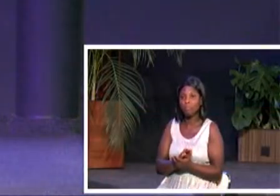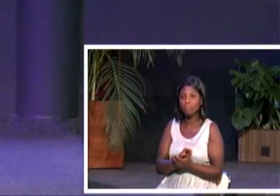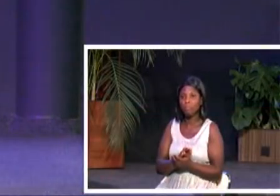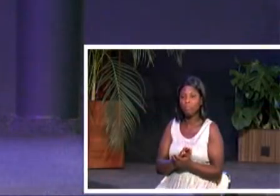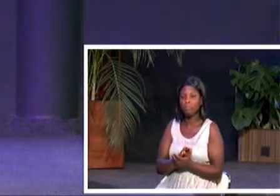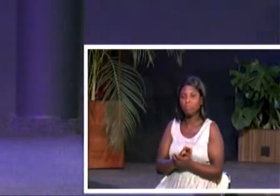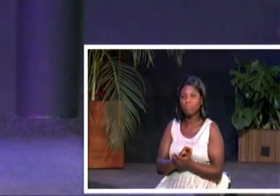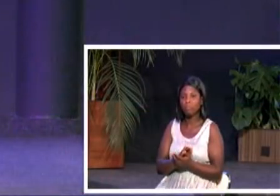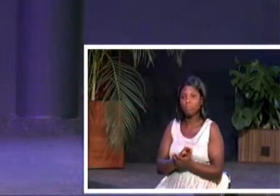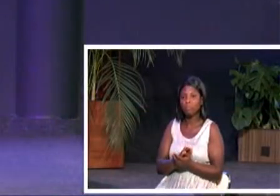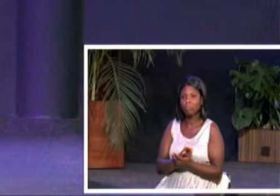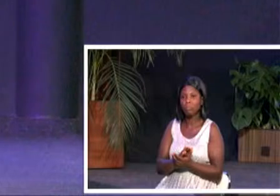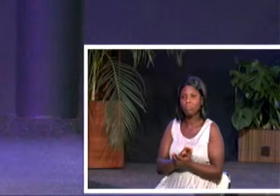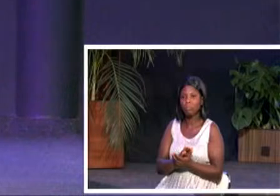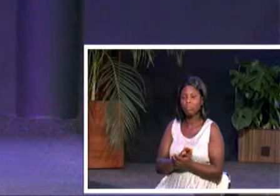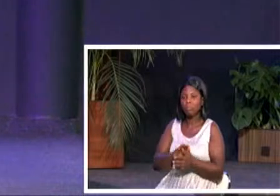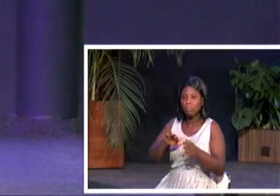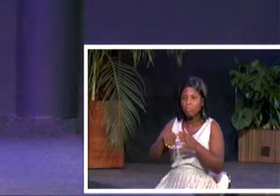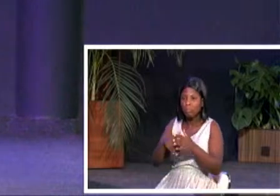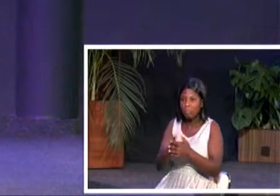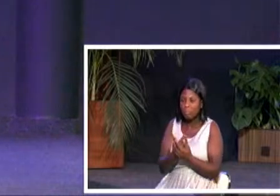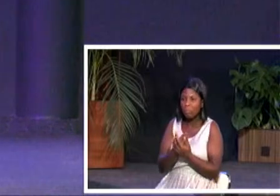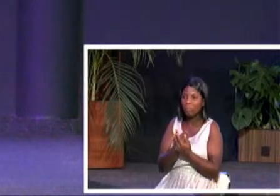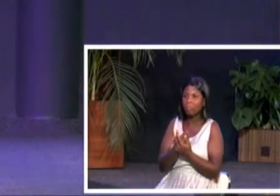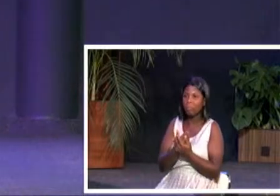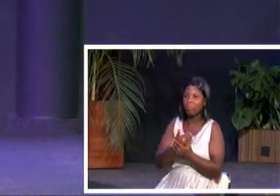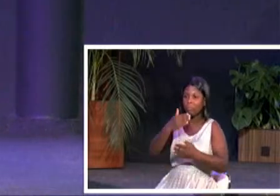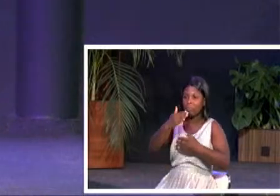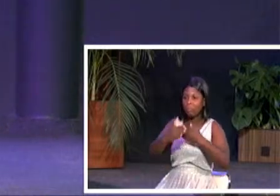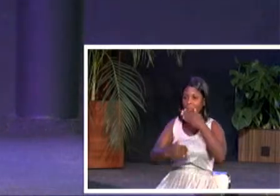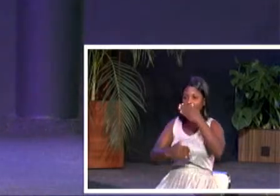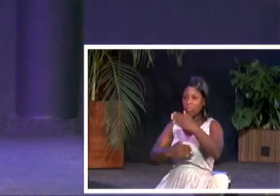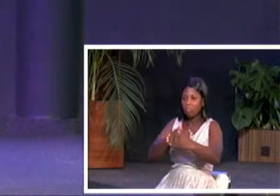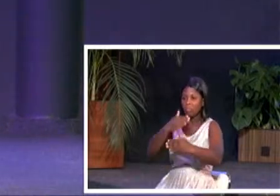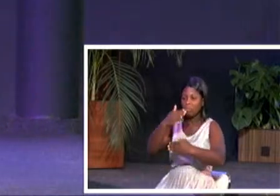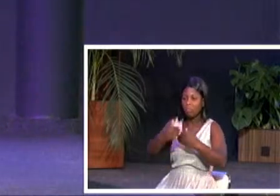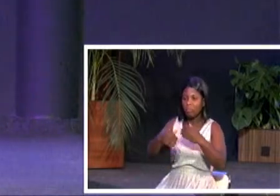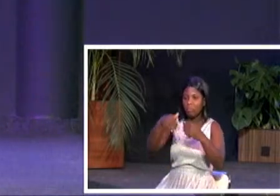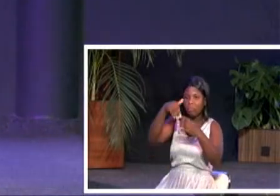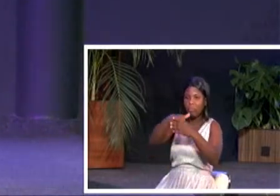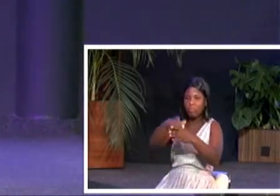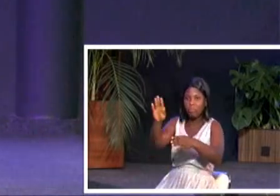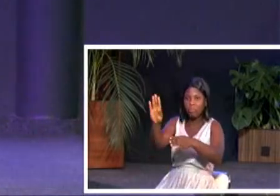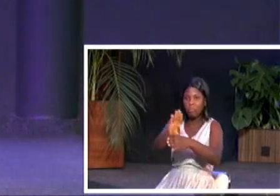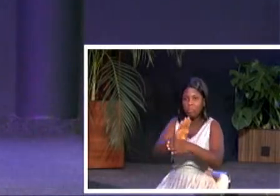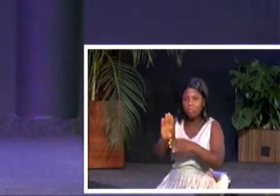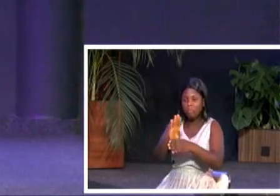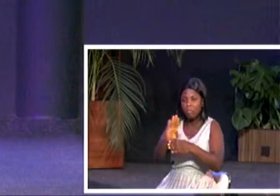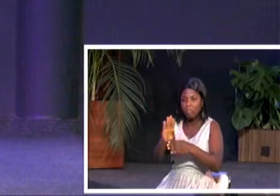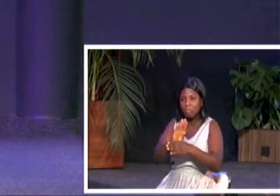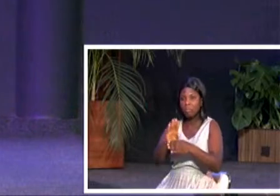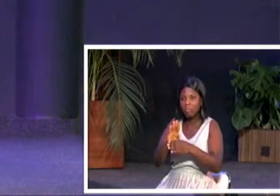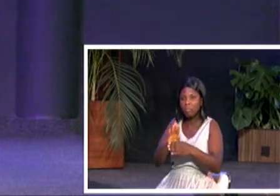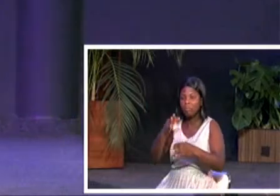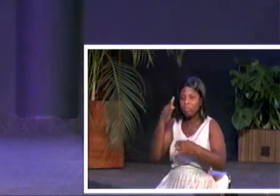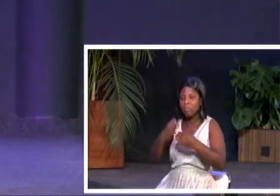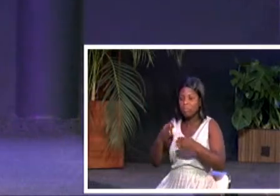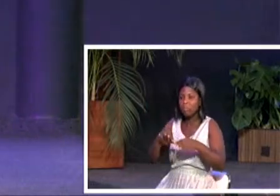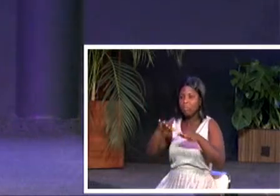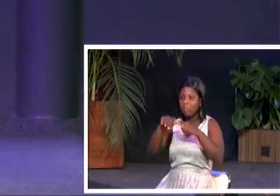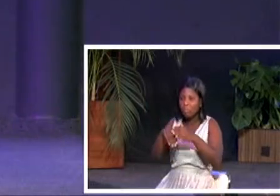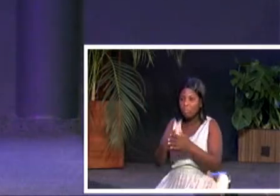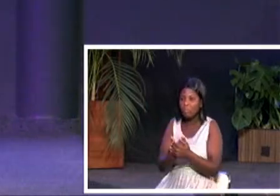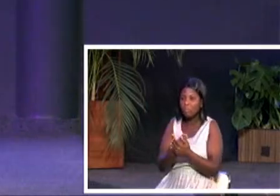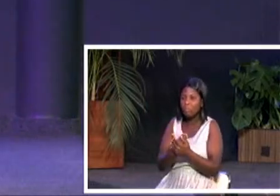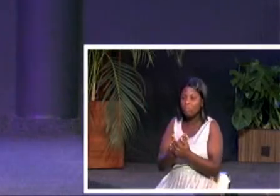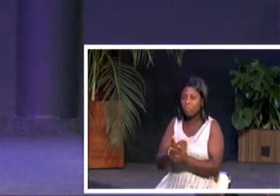they progressed in their careers and businesses, and then finally, how their lives are now